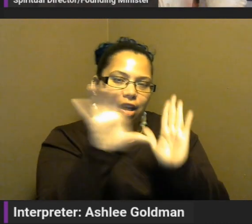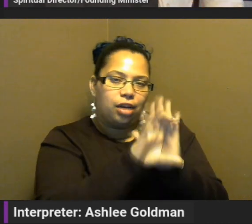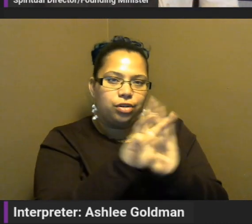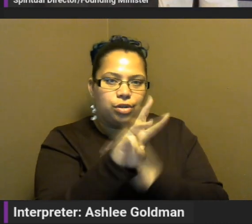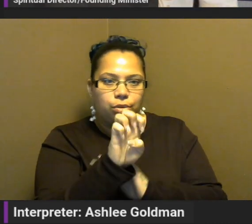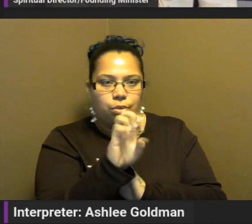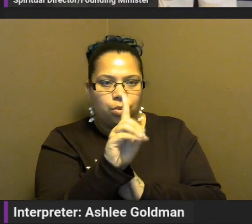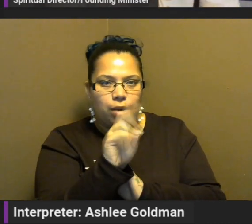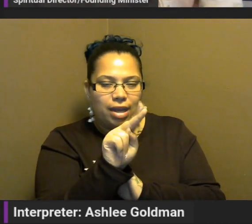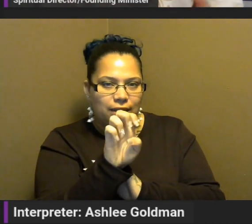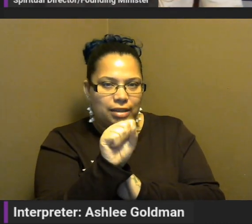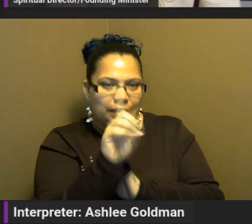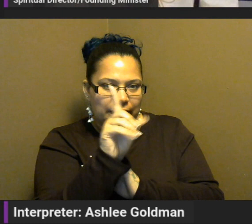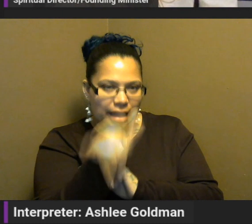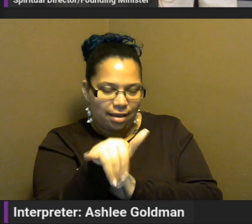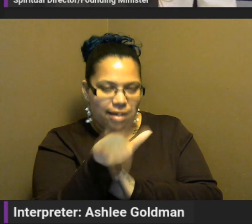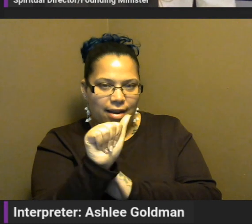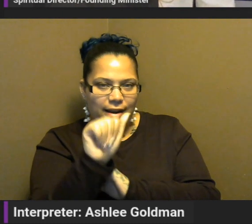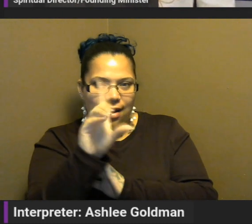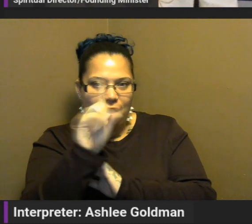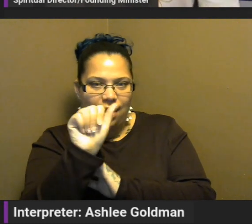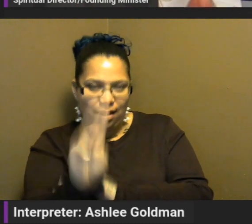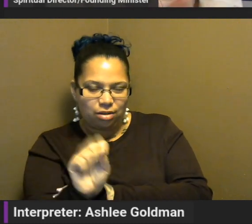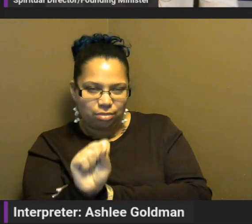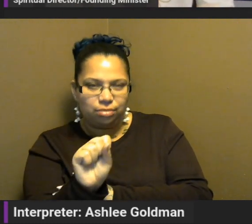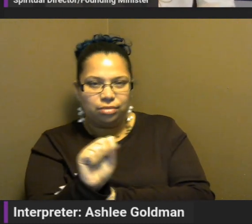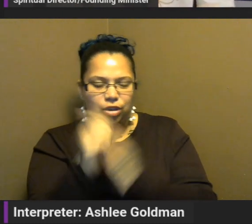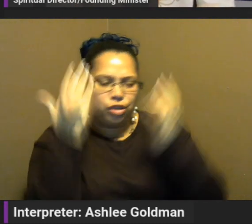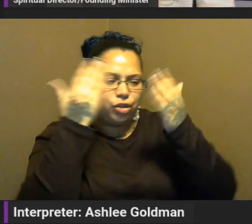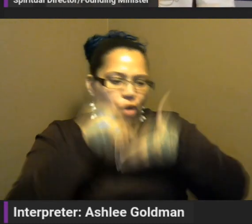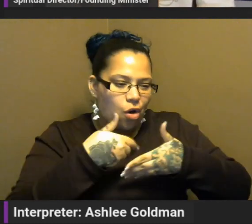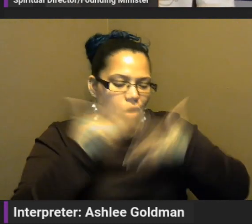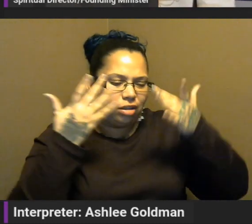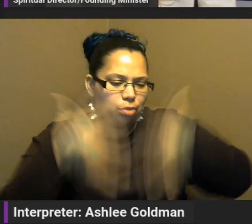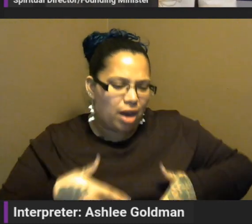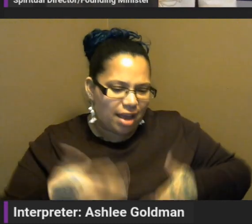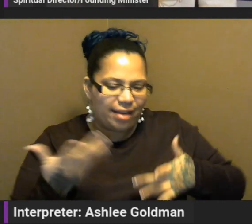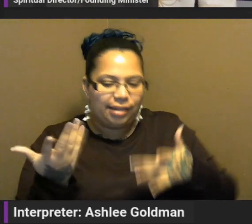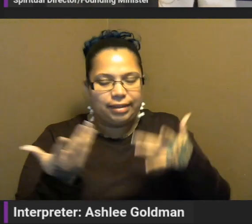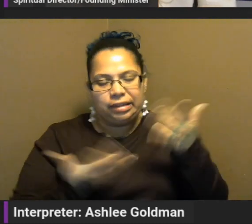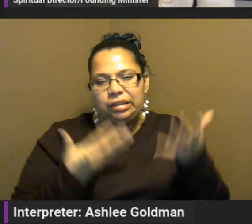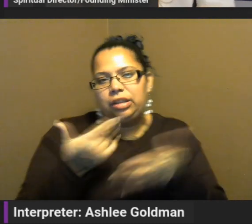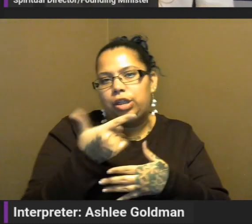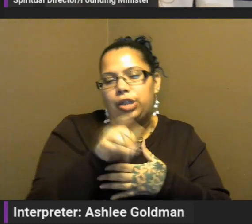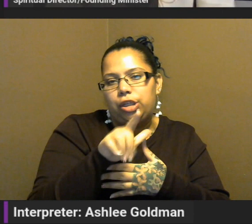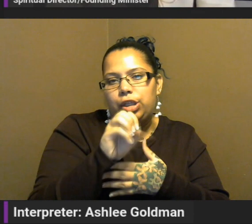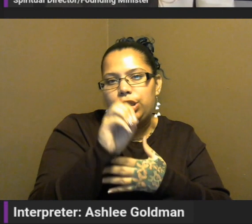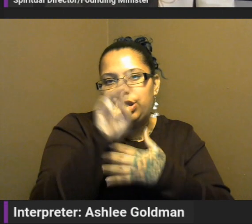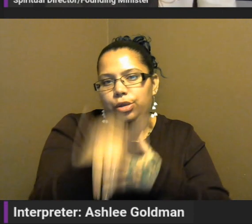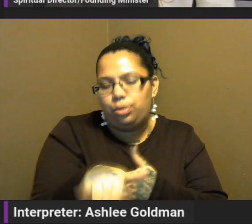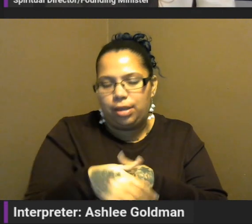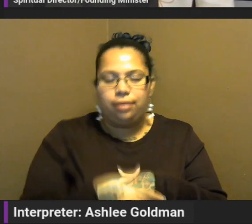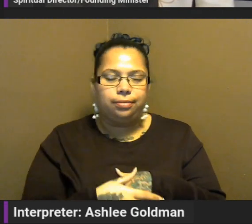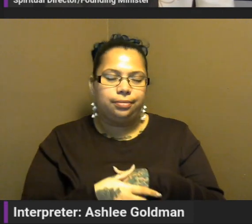gloomy, brooding, depressive. Darkness is also associated with evil. The devil is referred to